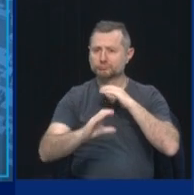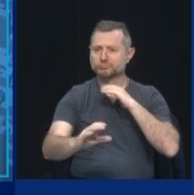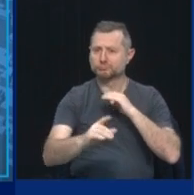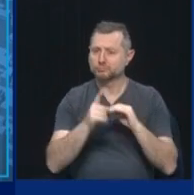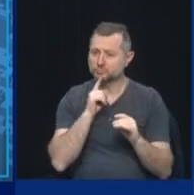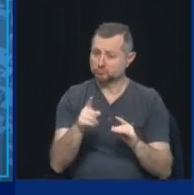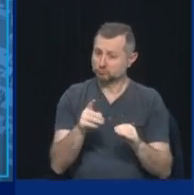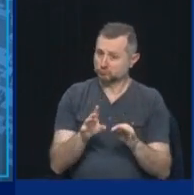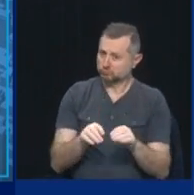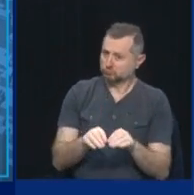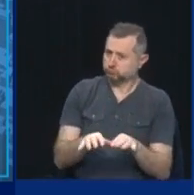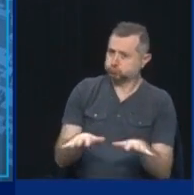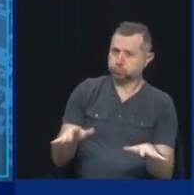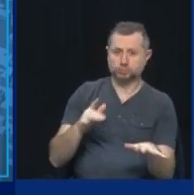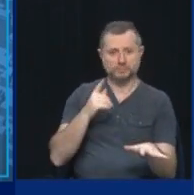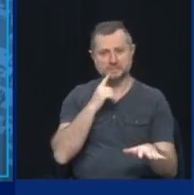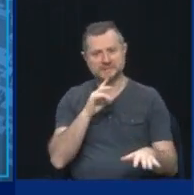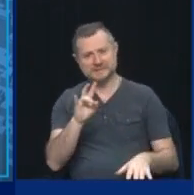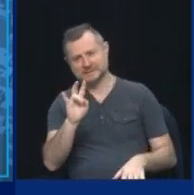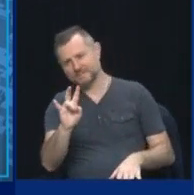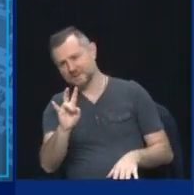blocks underground.